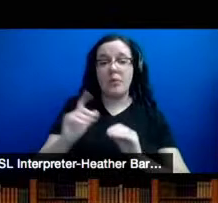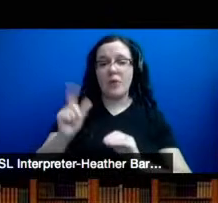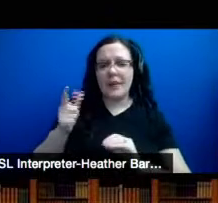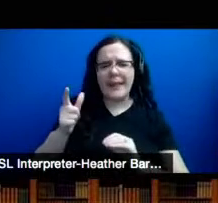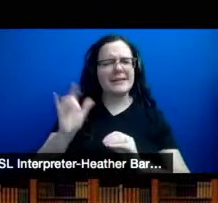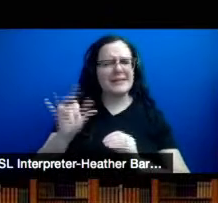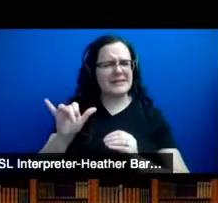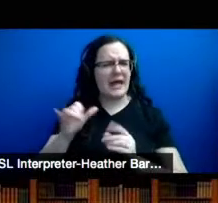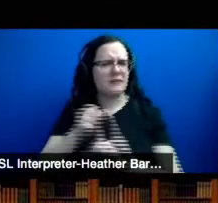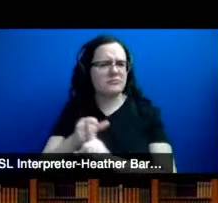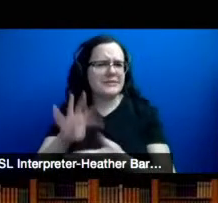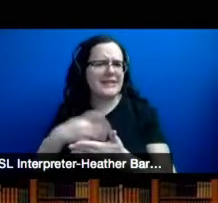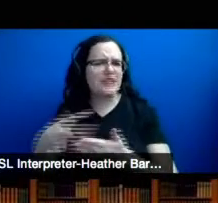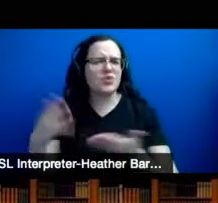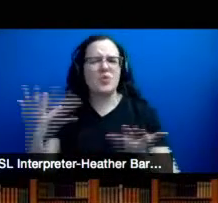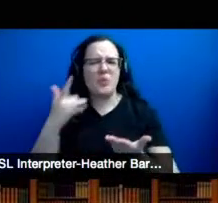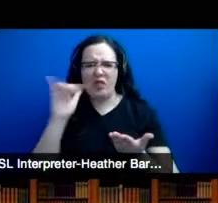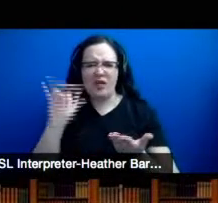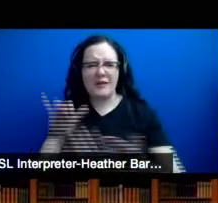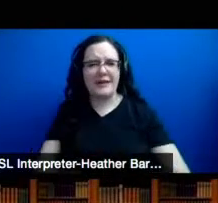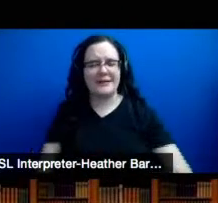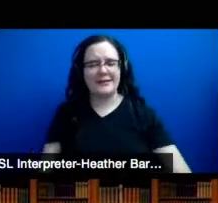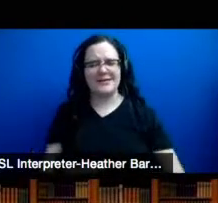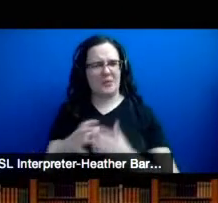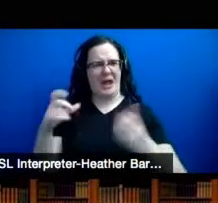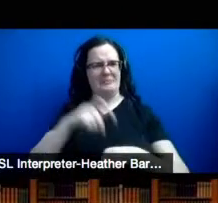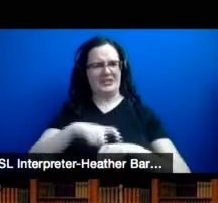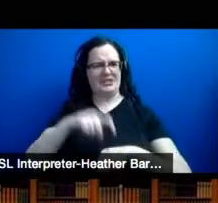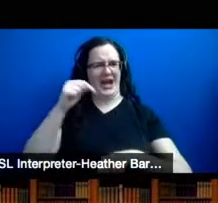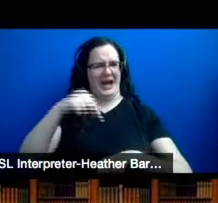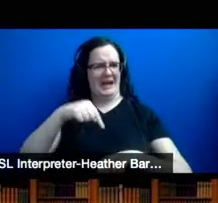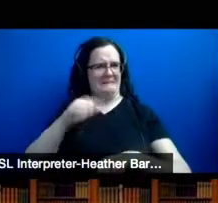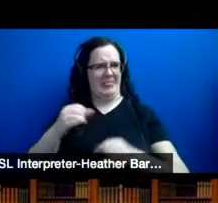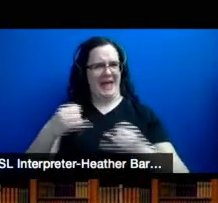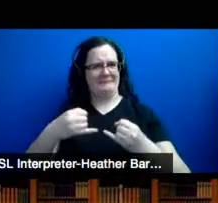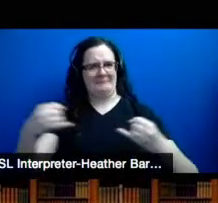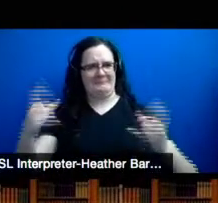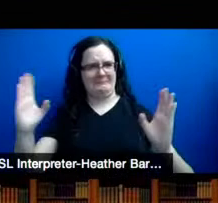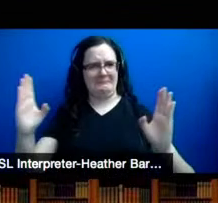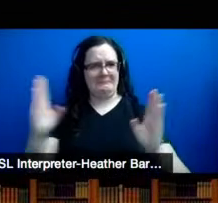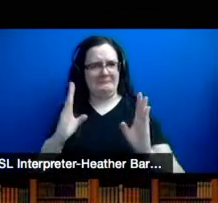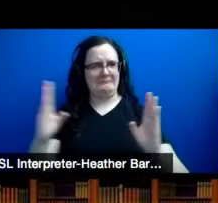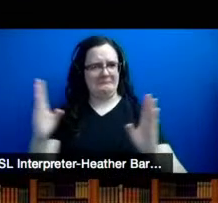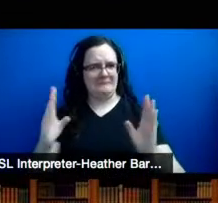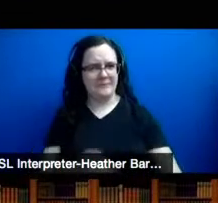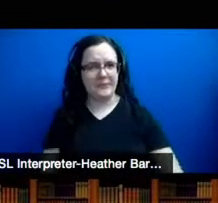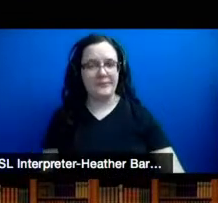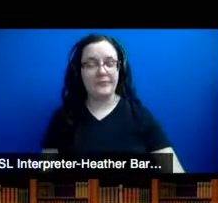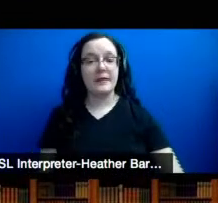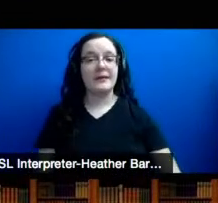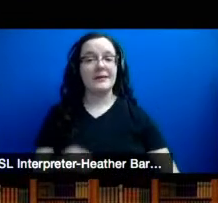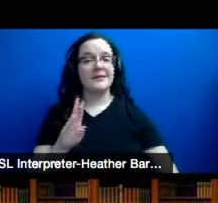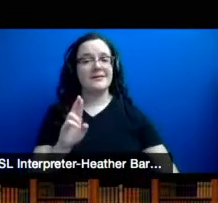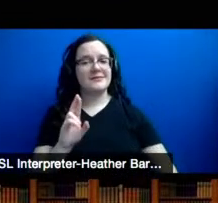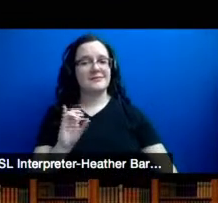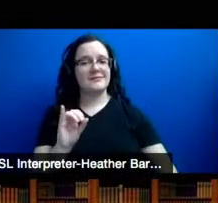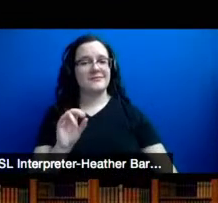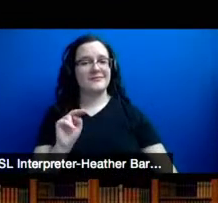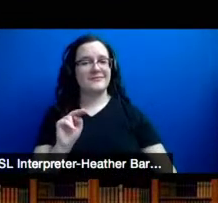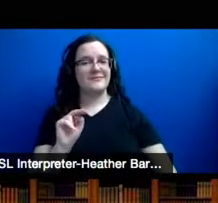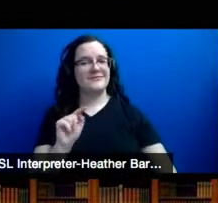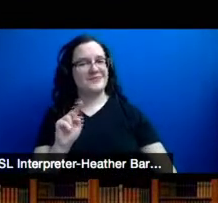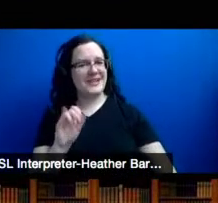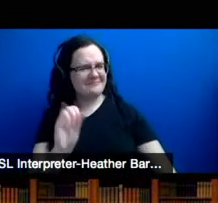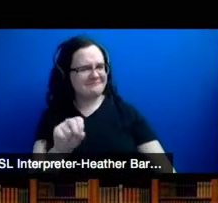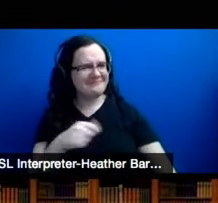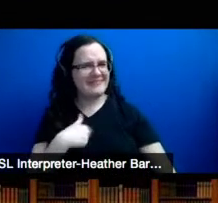just, yeah, how much time are we talking about here? Yeah, so let me do just a bit of quick math as we're talking.